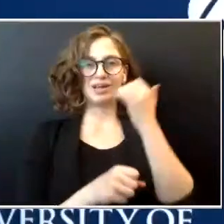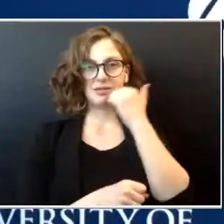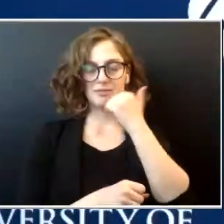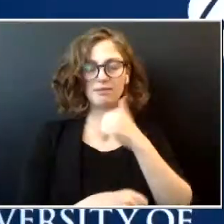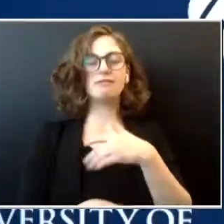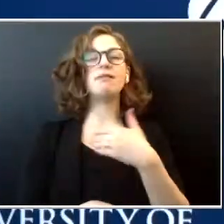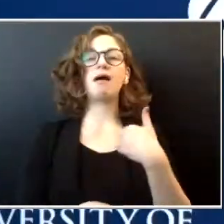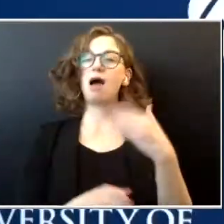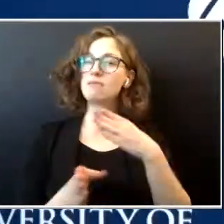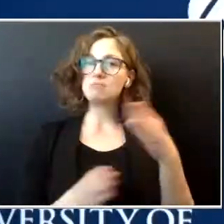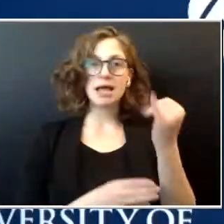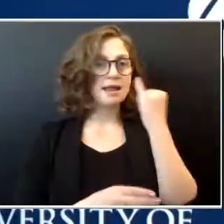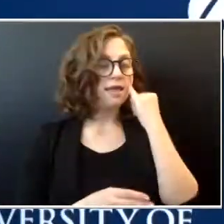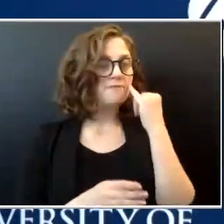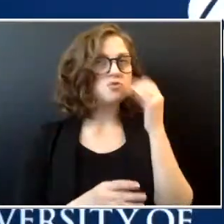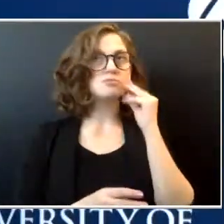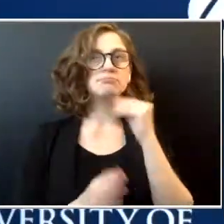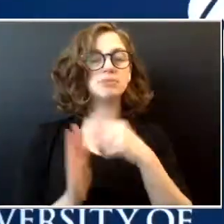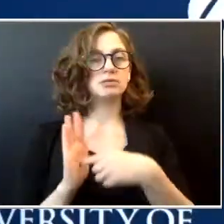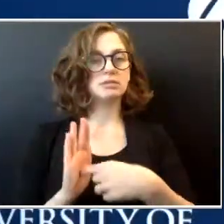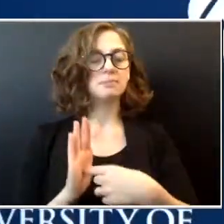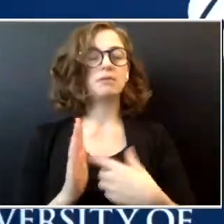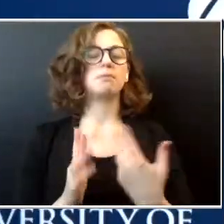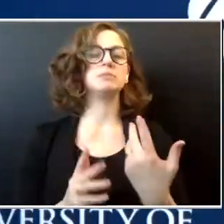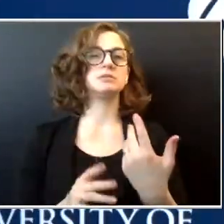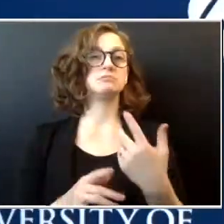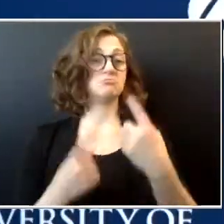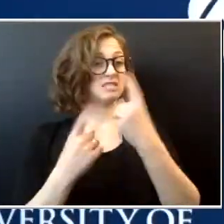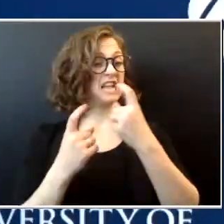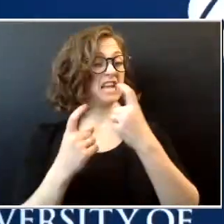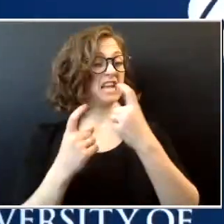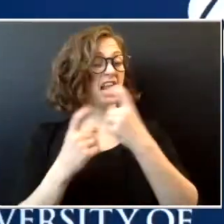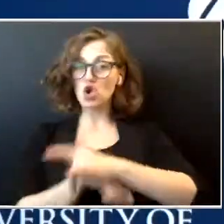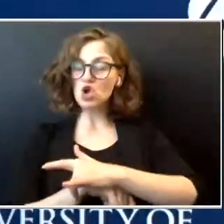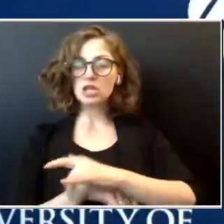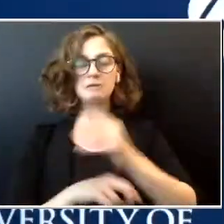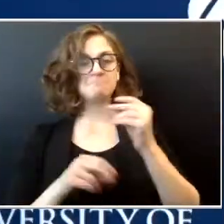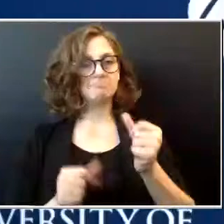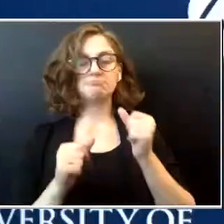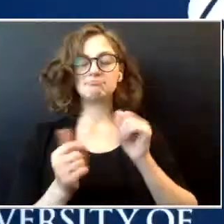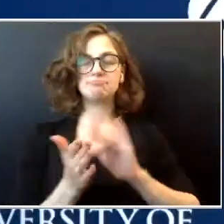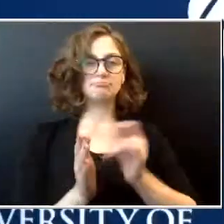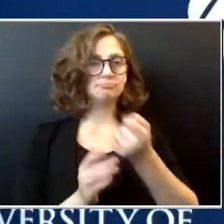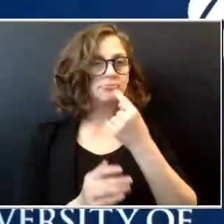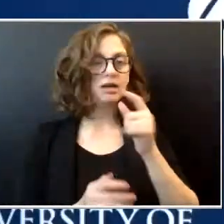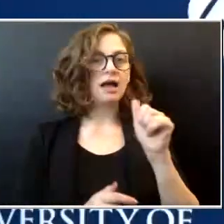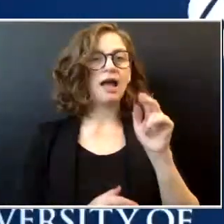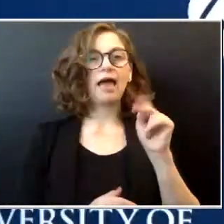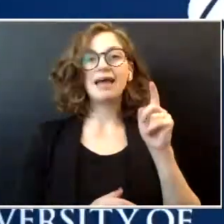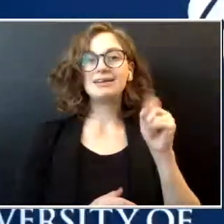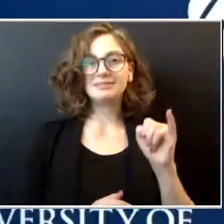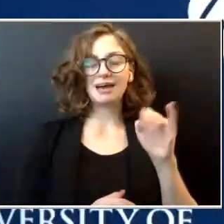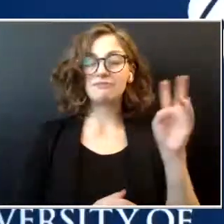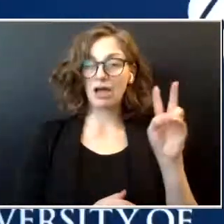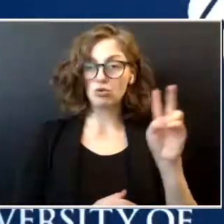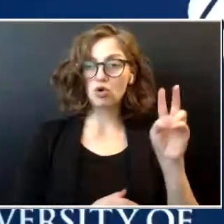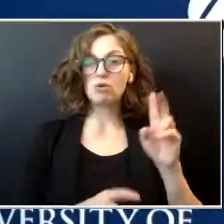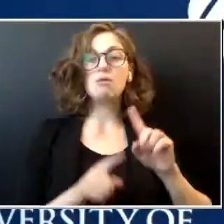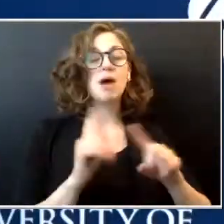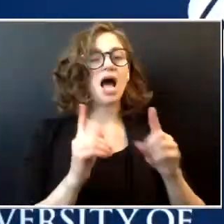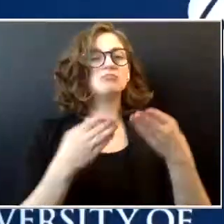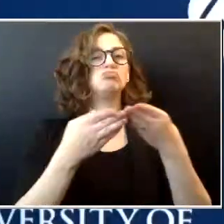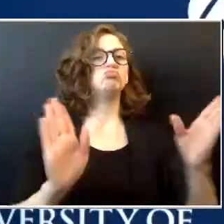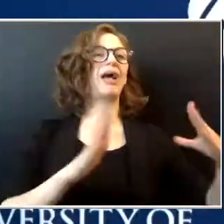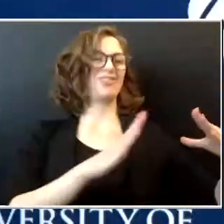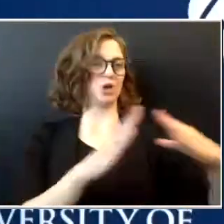tested early, get on the antiviral. But overall, in the community, what they have found was that there wasn't really an increased burden of, again, hospitalization and